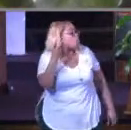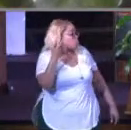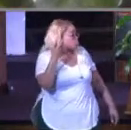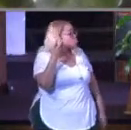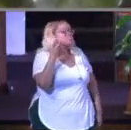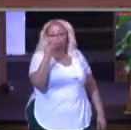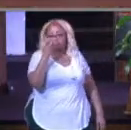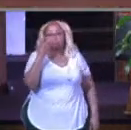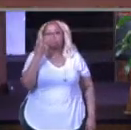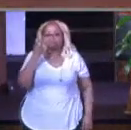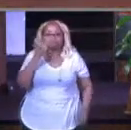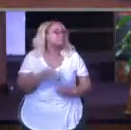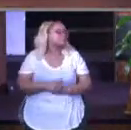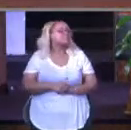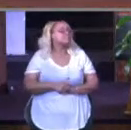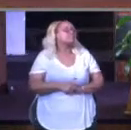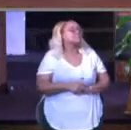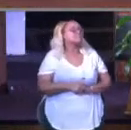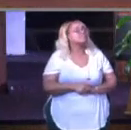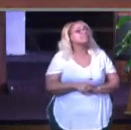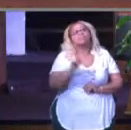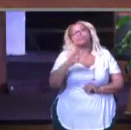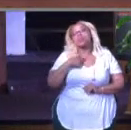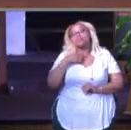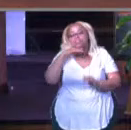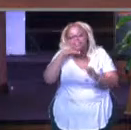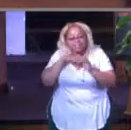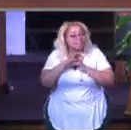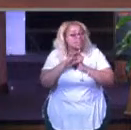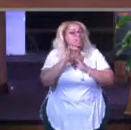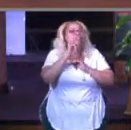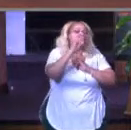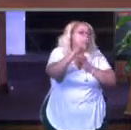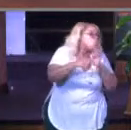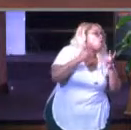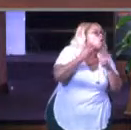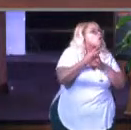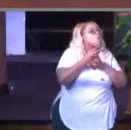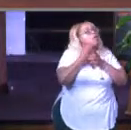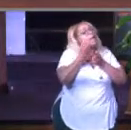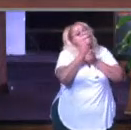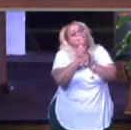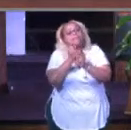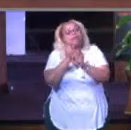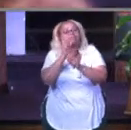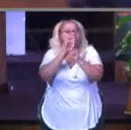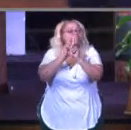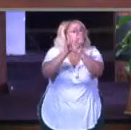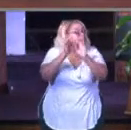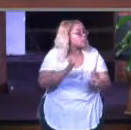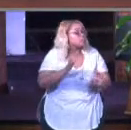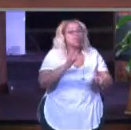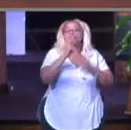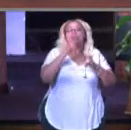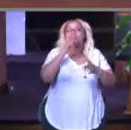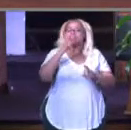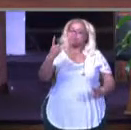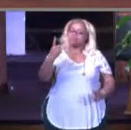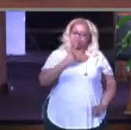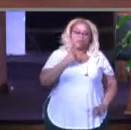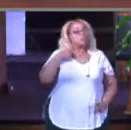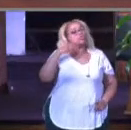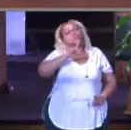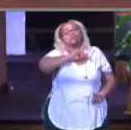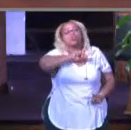stole. This is why we must go into all the world and make disciples. The world is not supposed to come